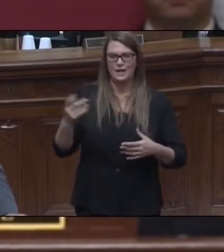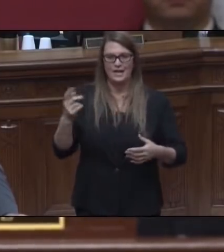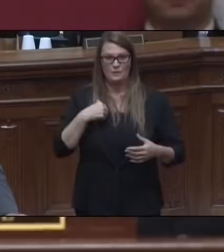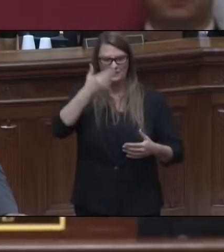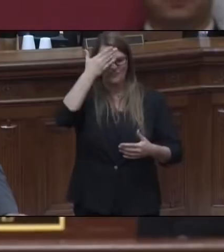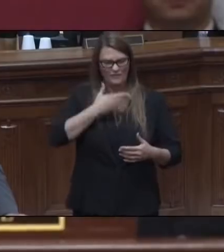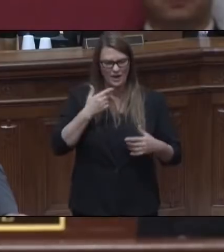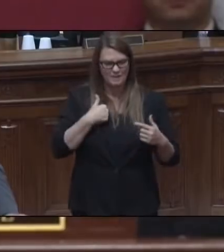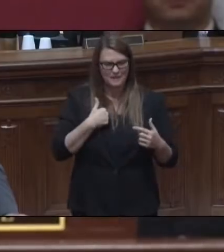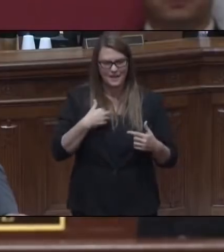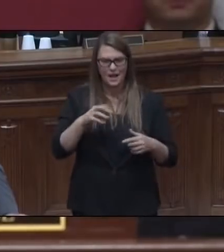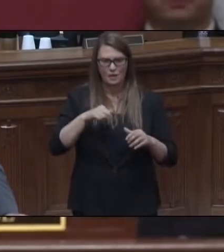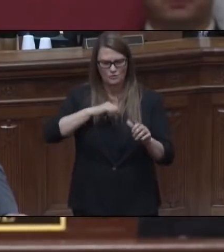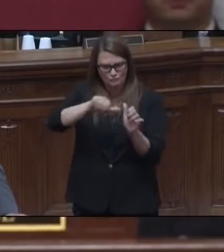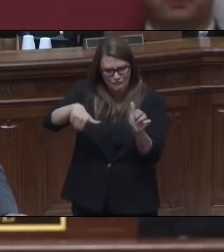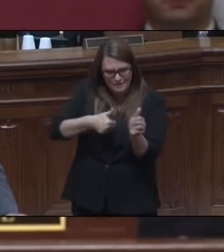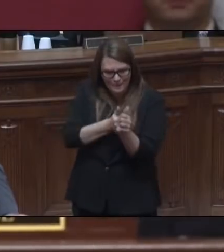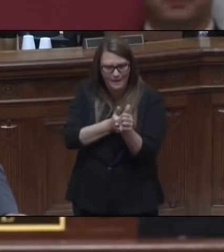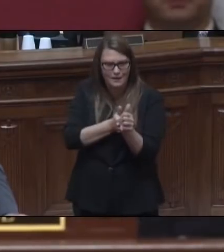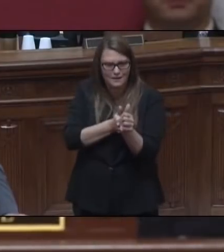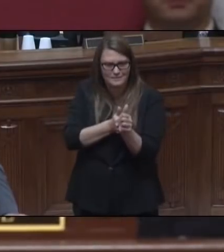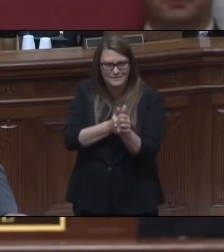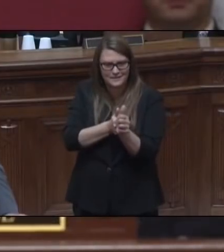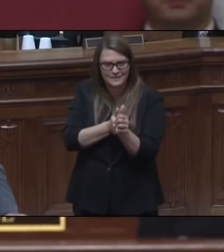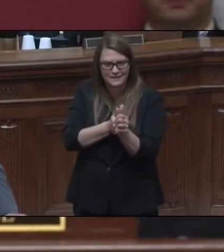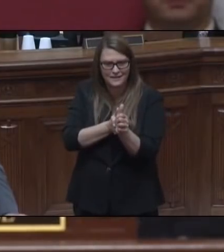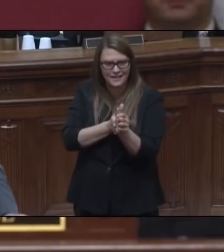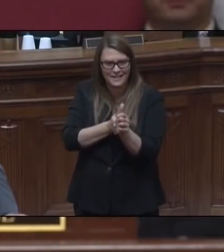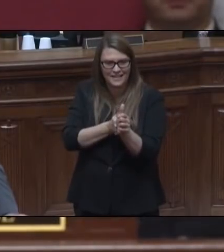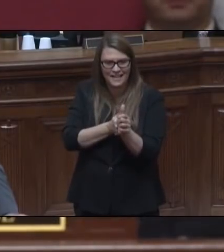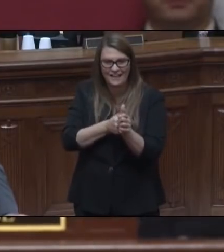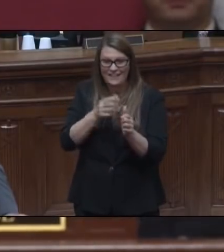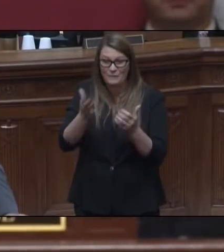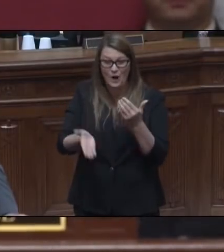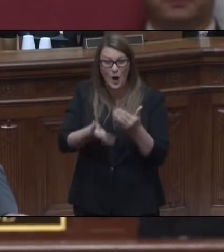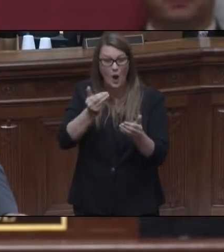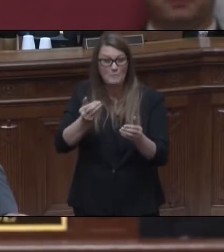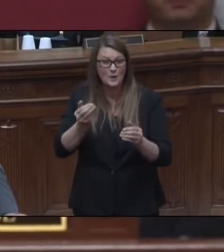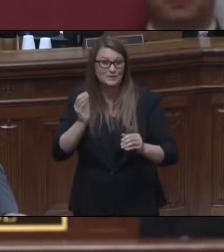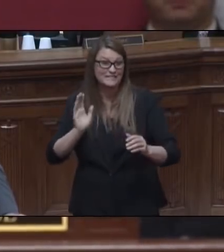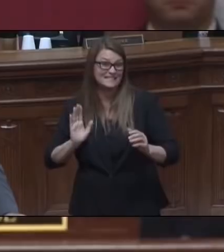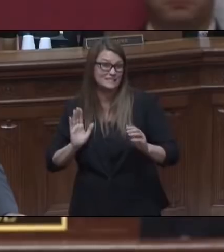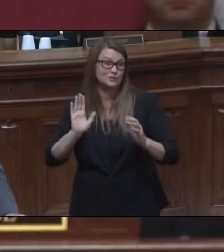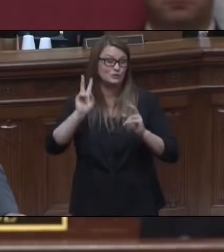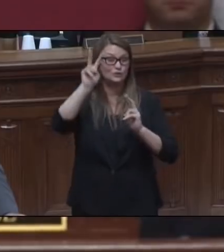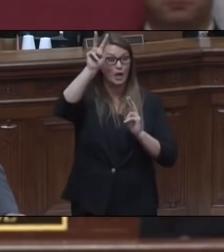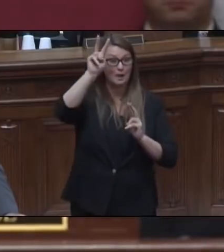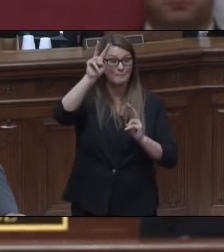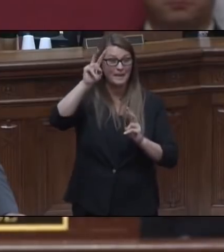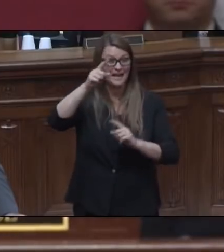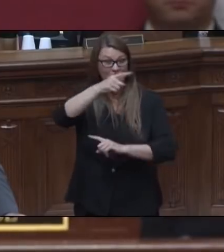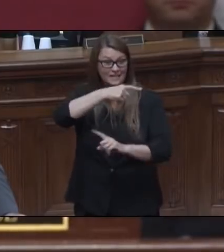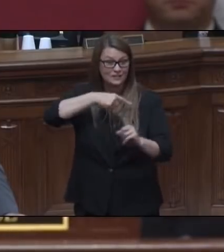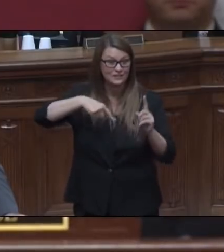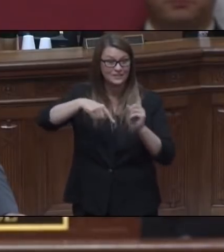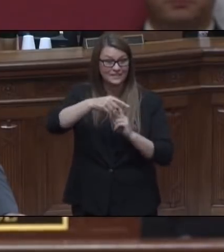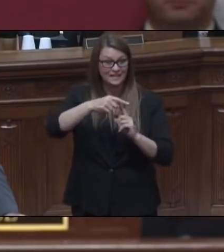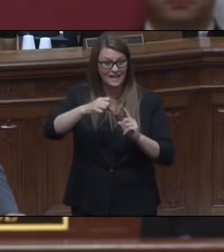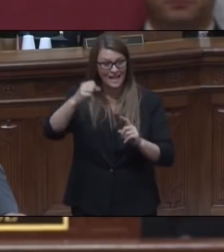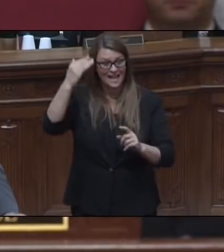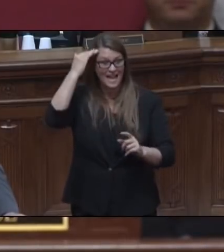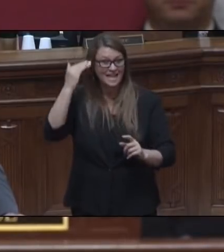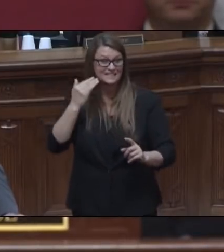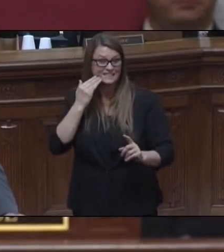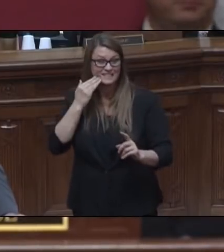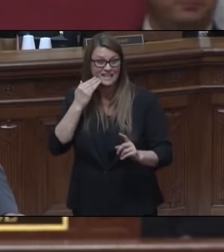front of me. I was playing right behind him and everything. They were going to get the tip and everything. All of a sudden, out of nowhere, he wheels around and rams his head